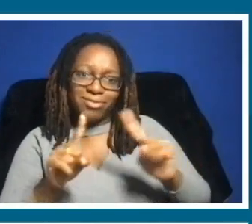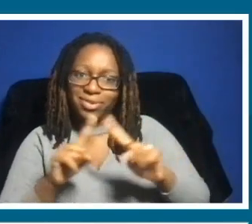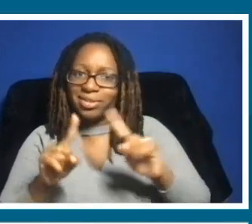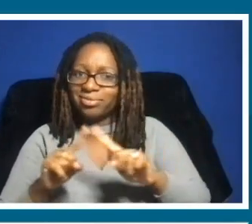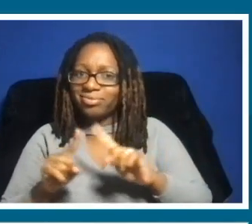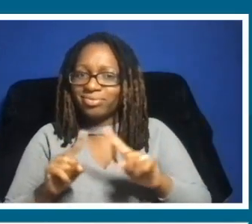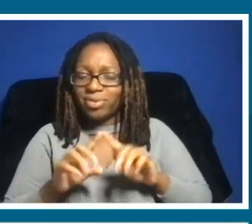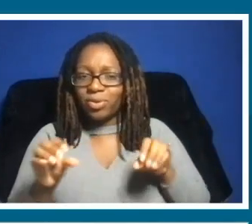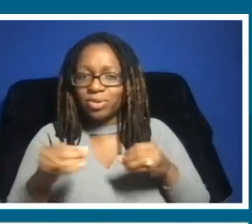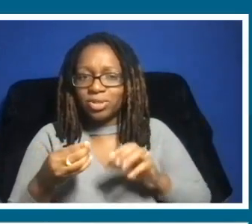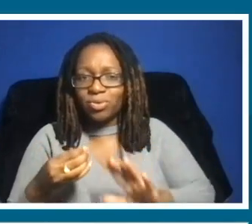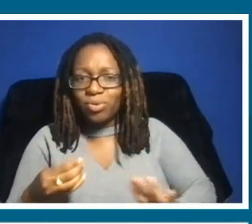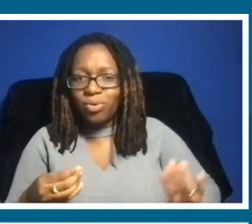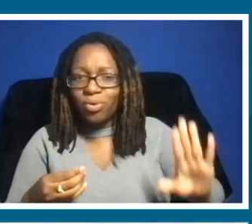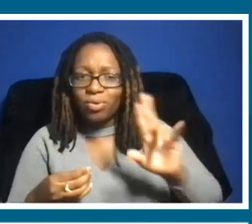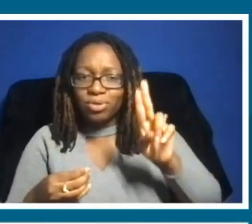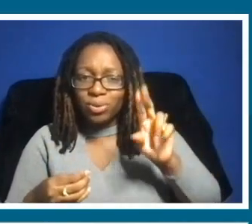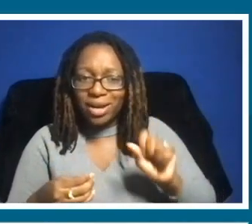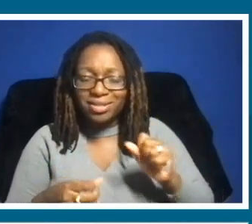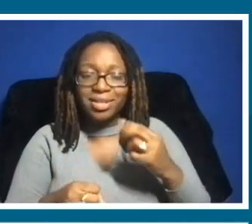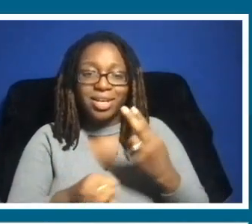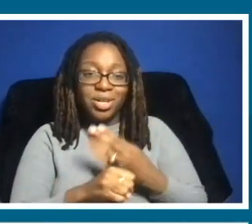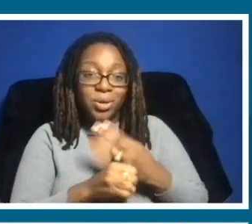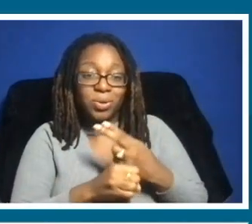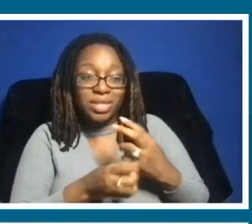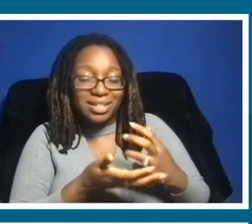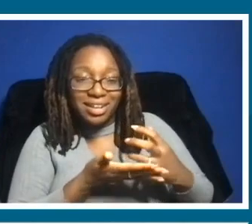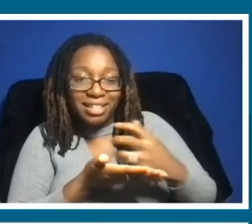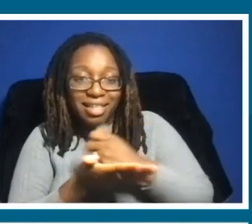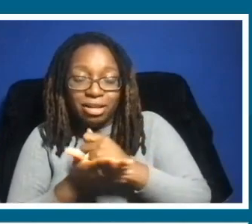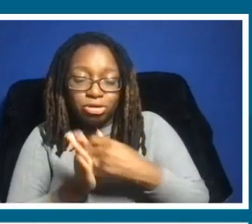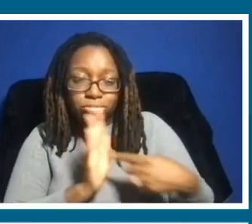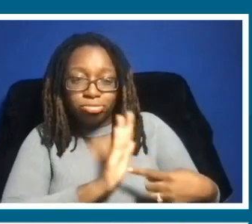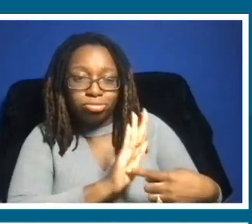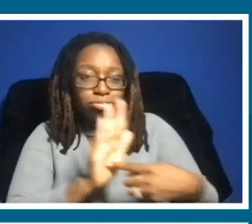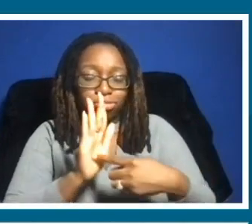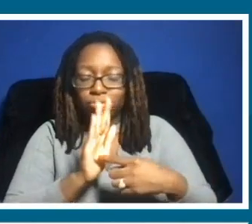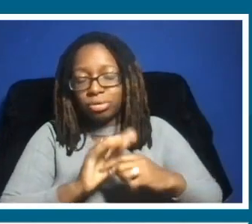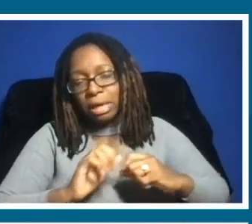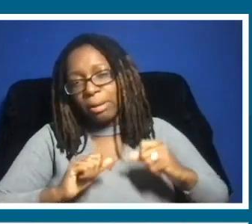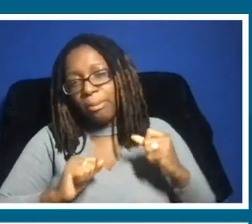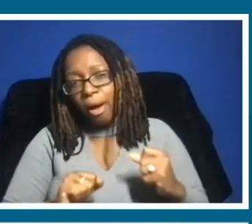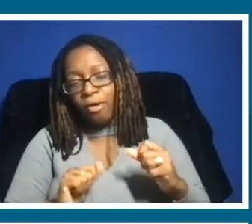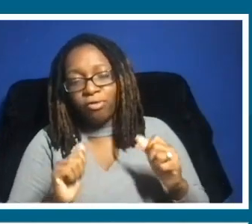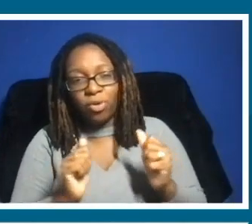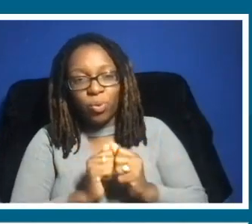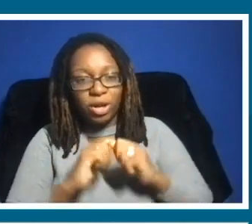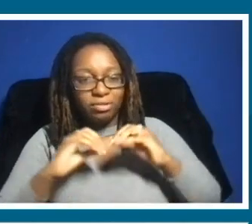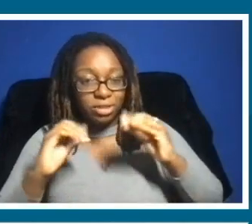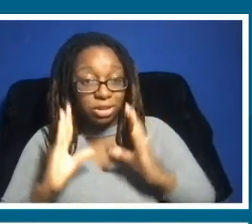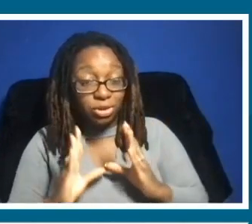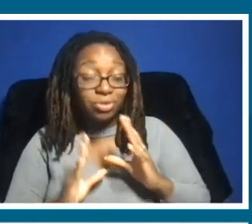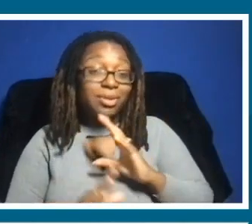that are using collections in powerful ways with teachers and with students.